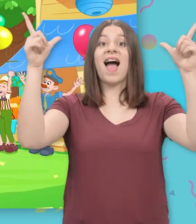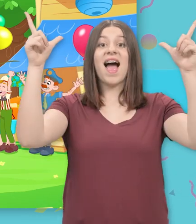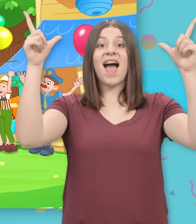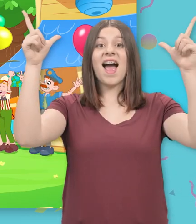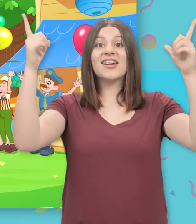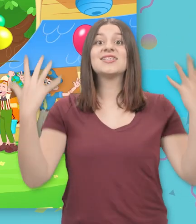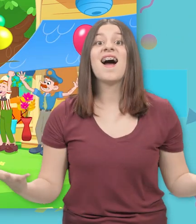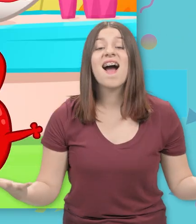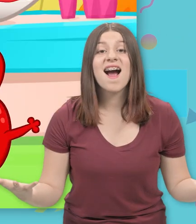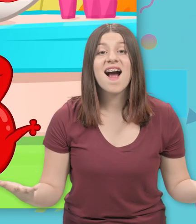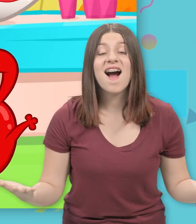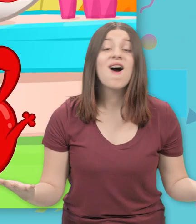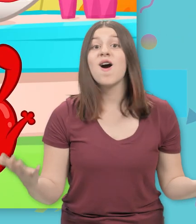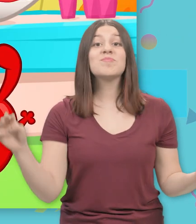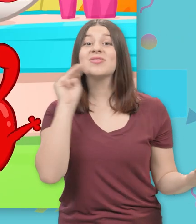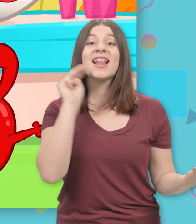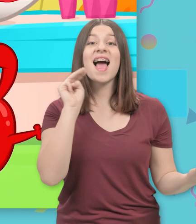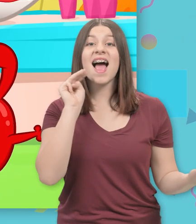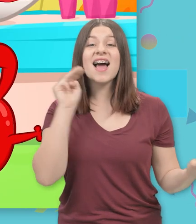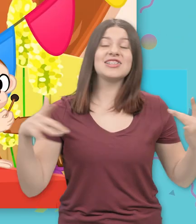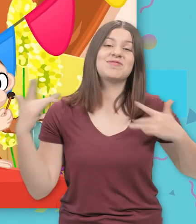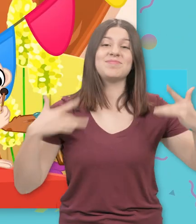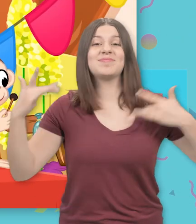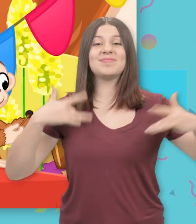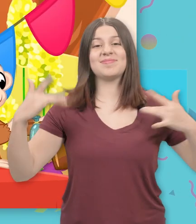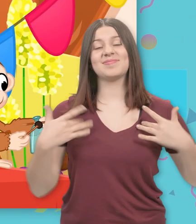Surprise! Mila!